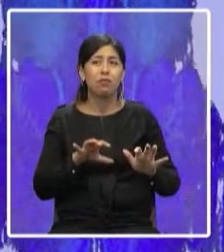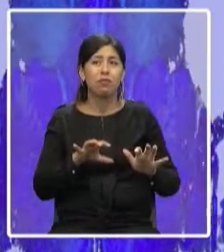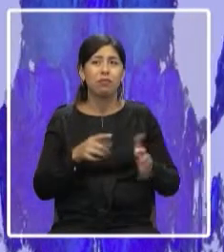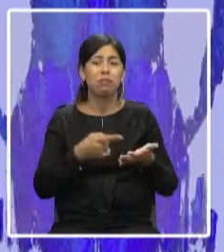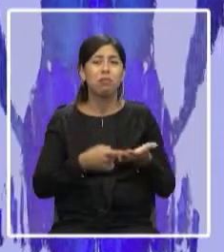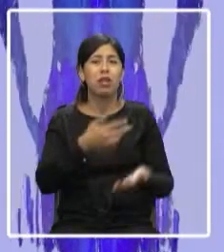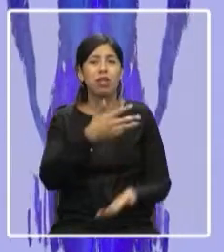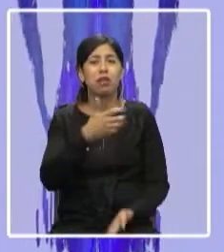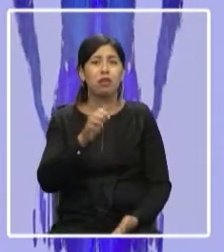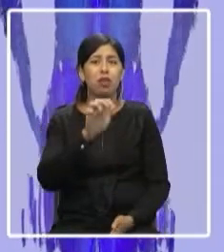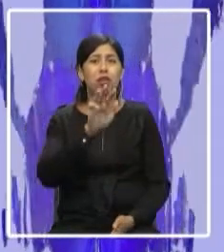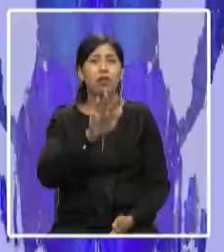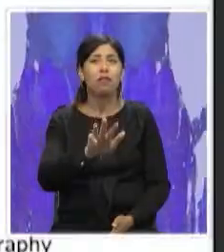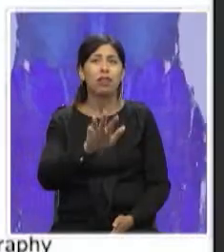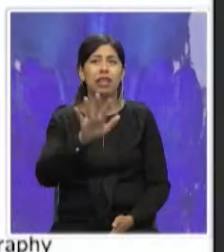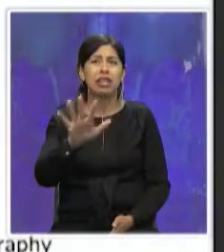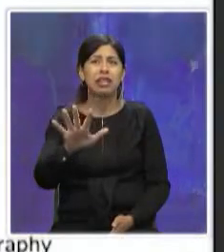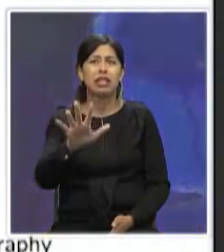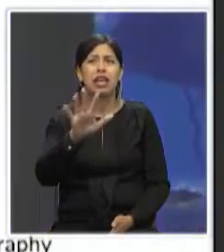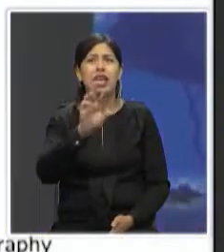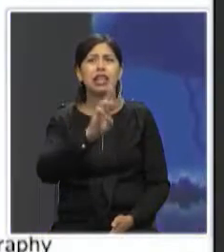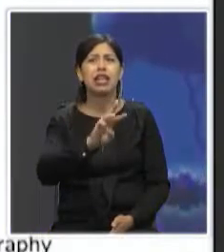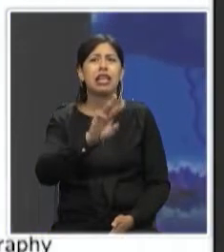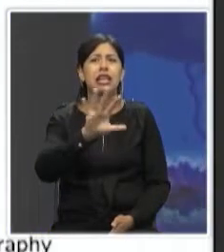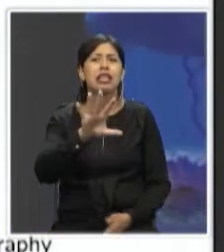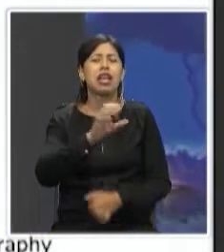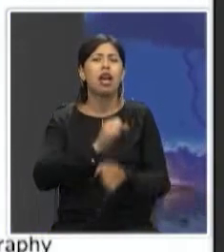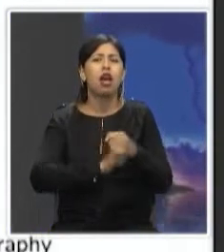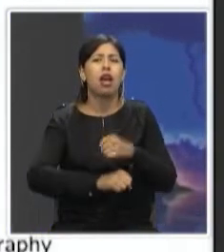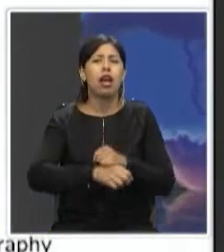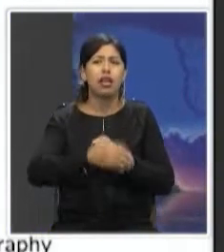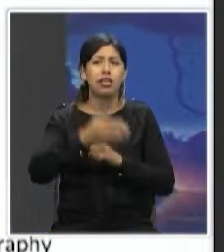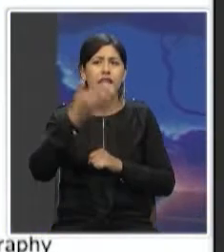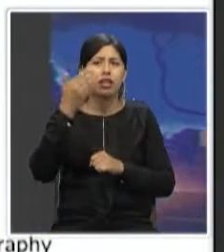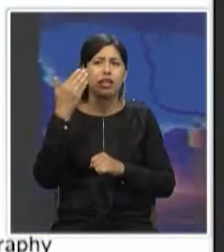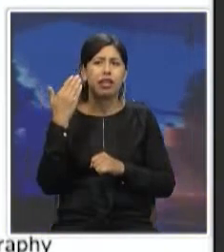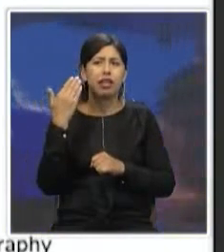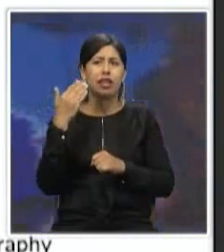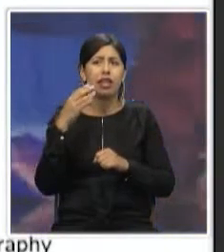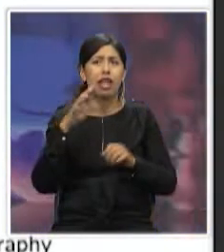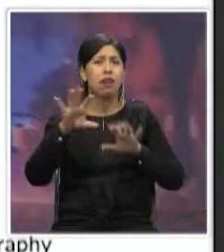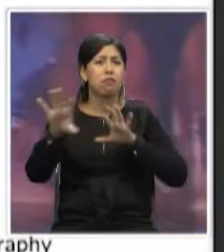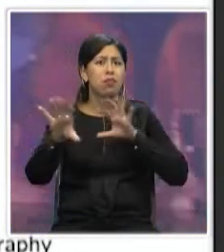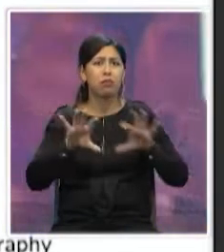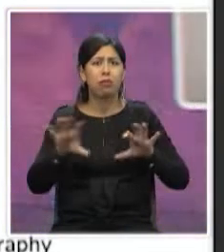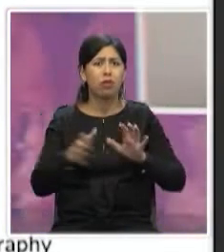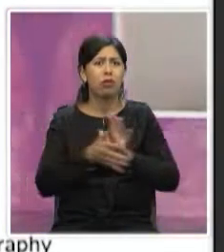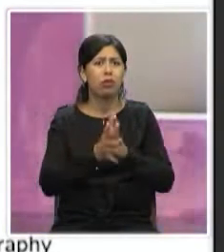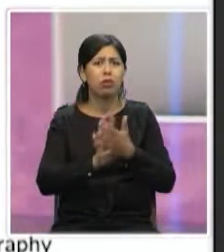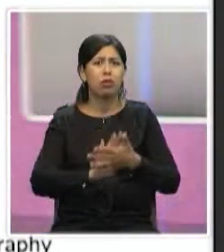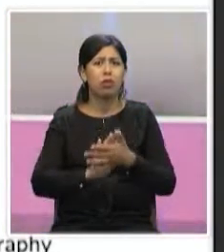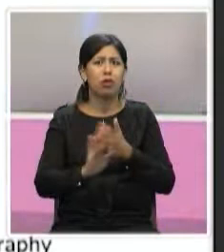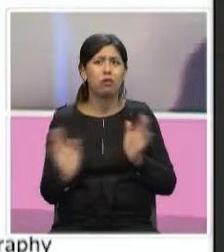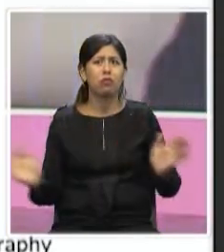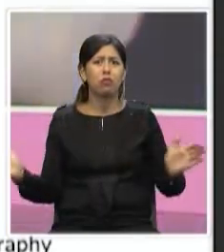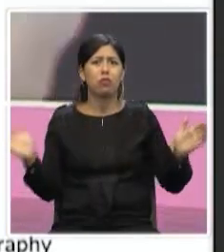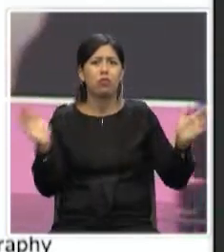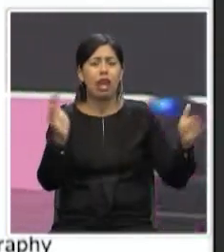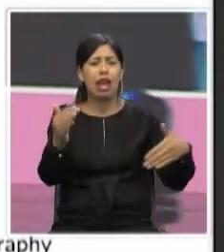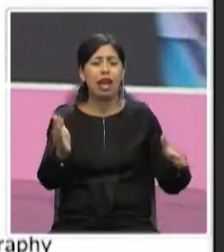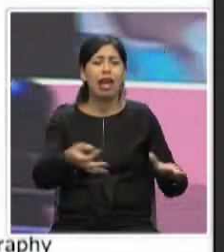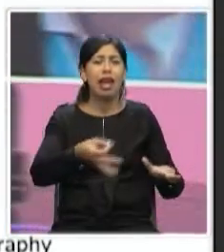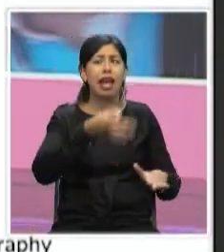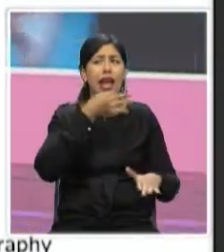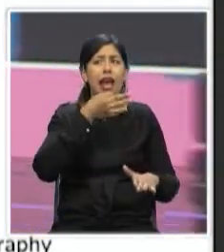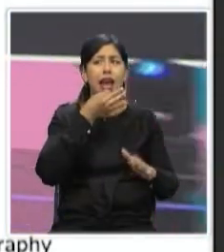And they were kind enough to empty their entire house onto their lawn. And you can see, in addition to their large and modern house, they have